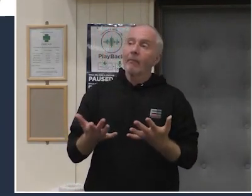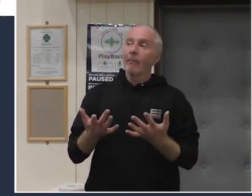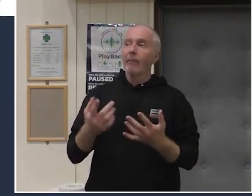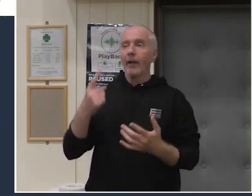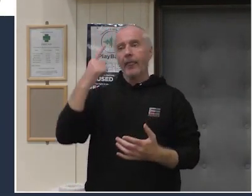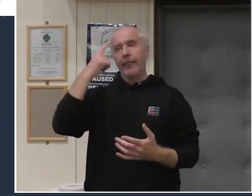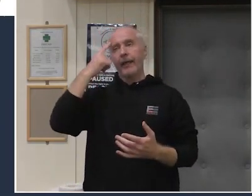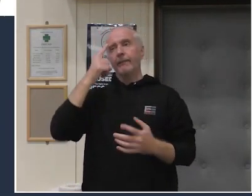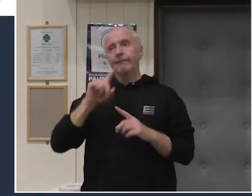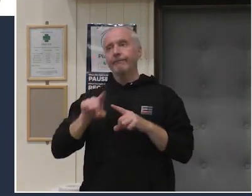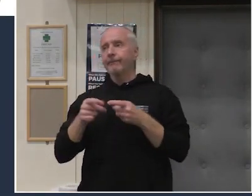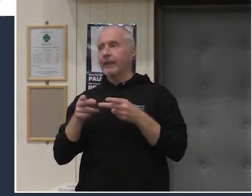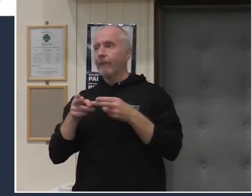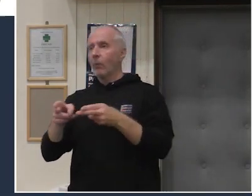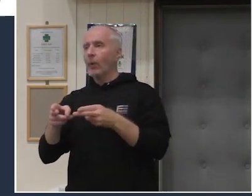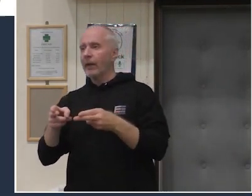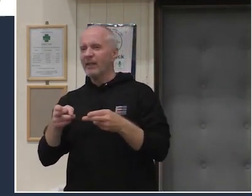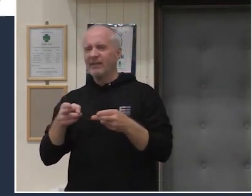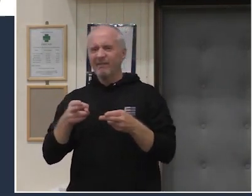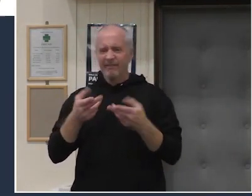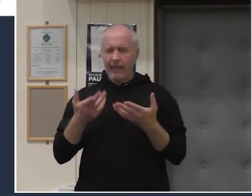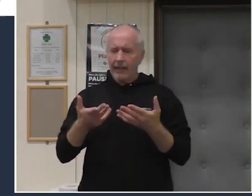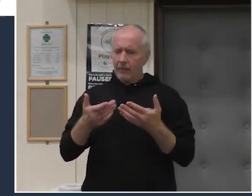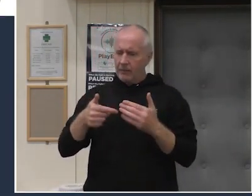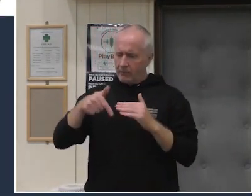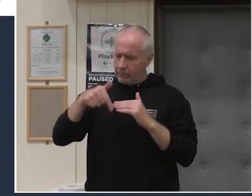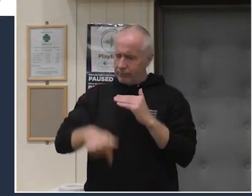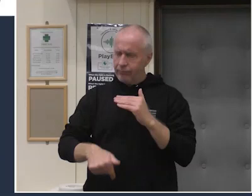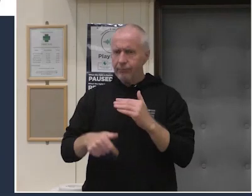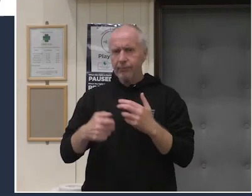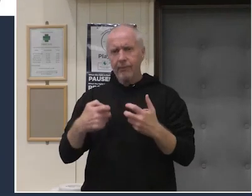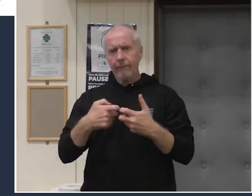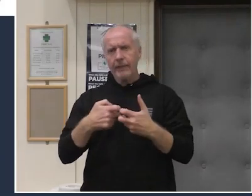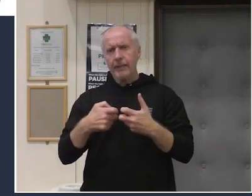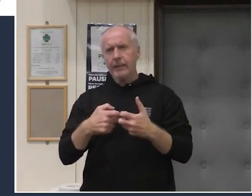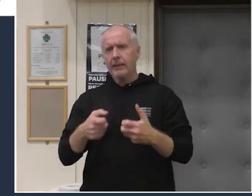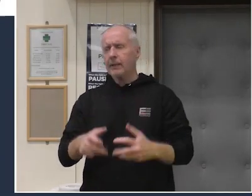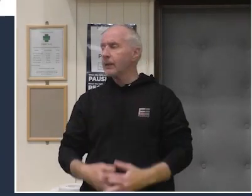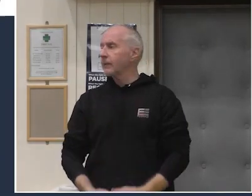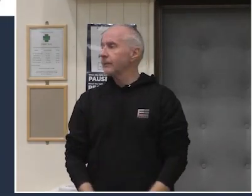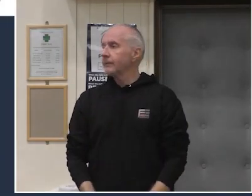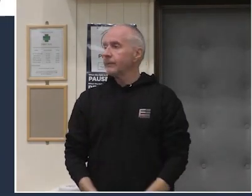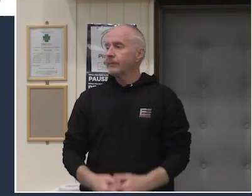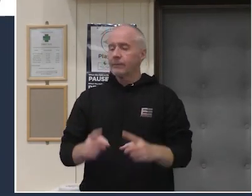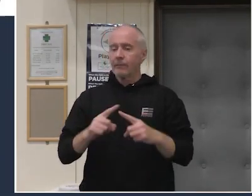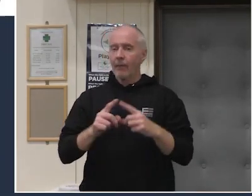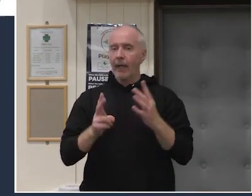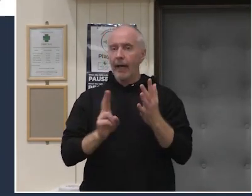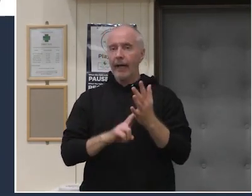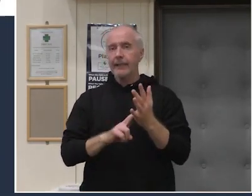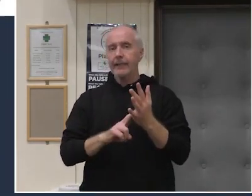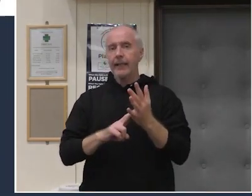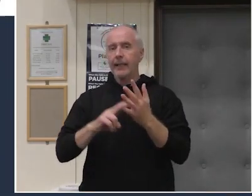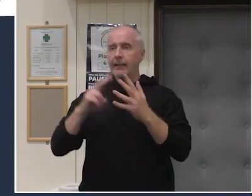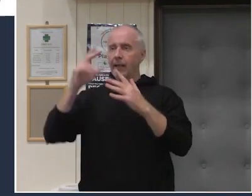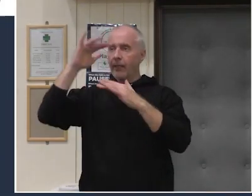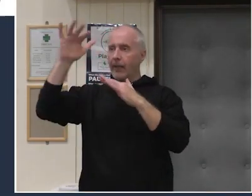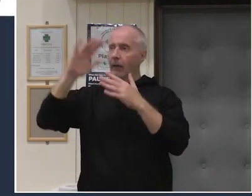into the slightly more hardcore physics. So, according to Einstein's theory of general